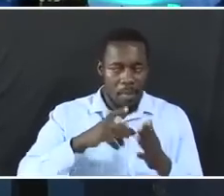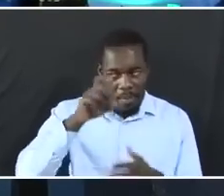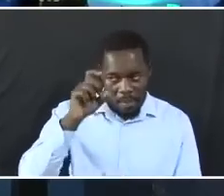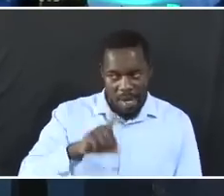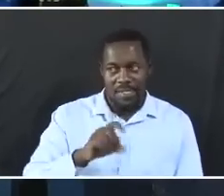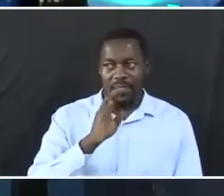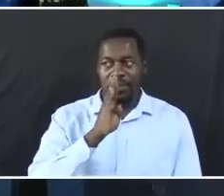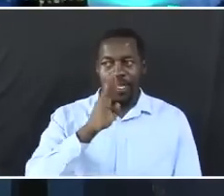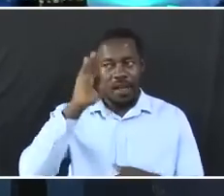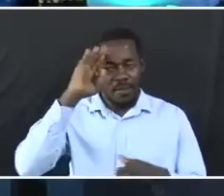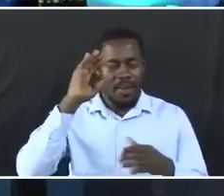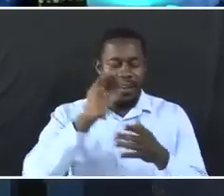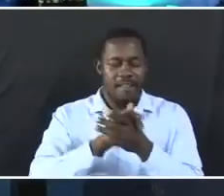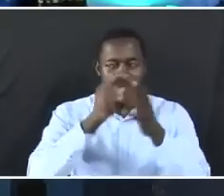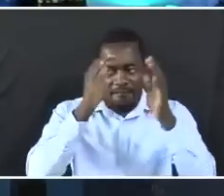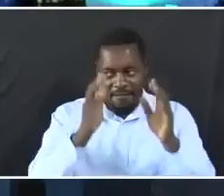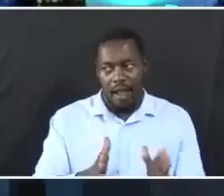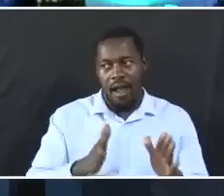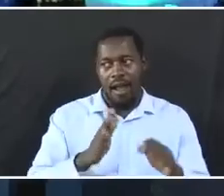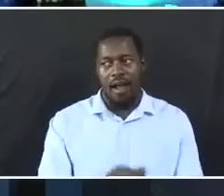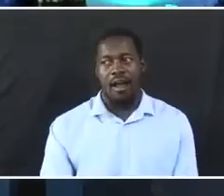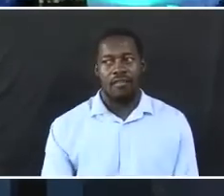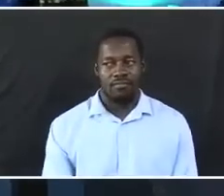When I attend that wedding,